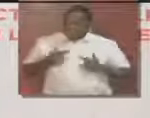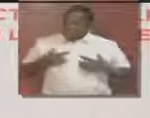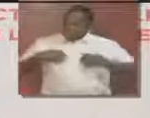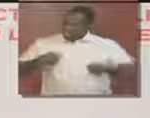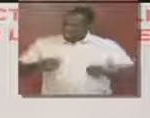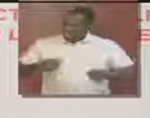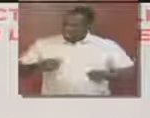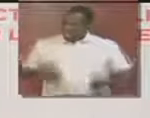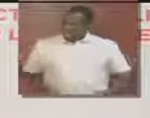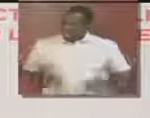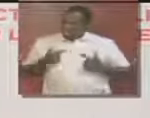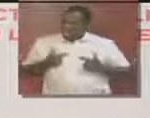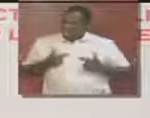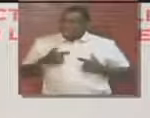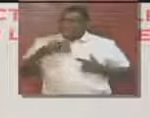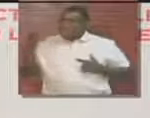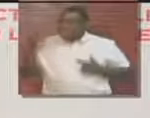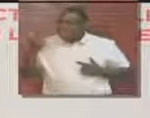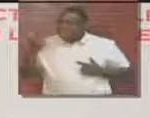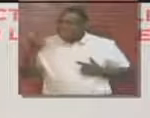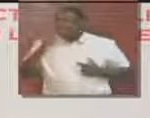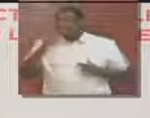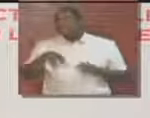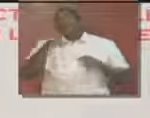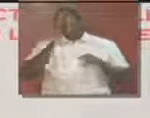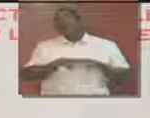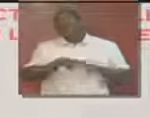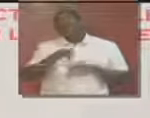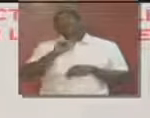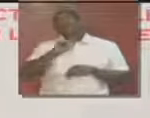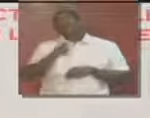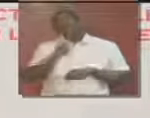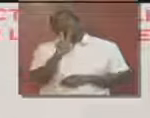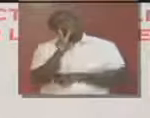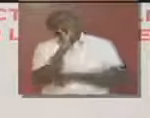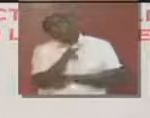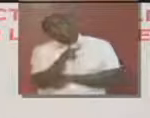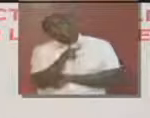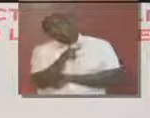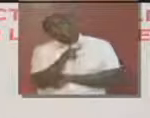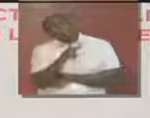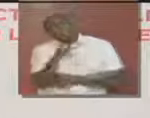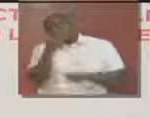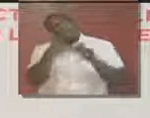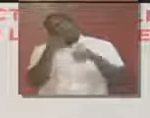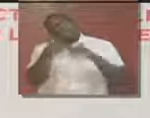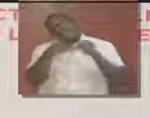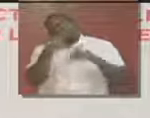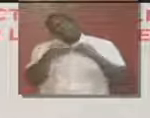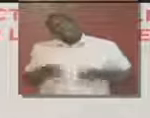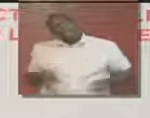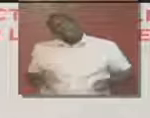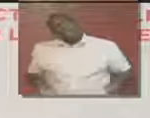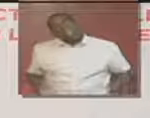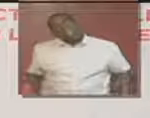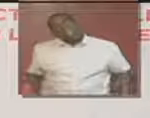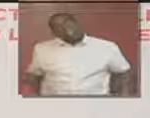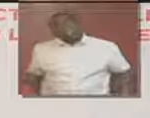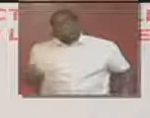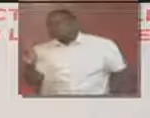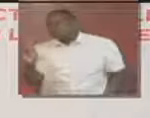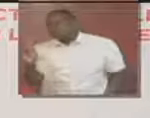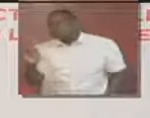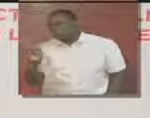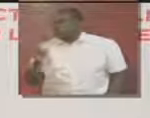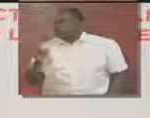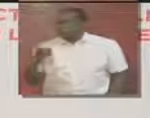knowledge towards that healthy lifestyle. I believe a presentation was done at some point not too long ago on the prevalence of the